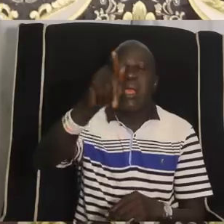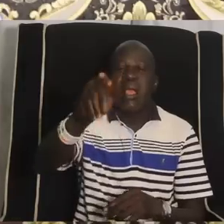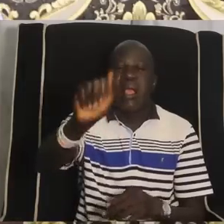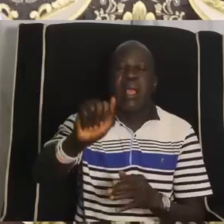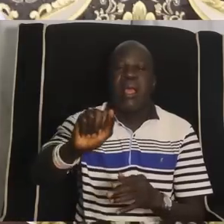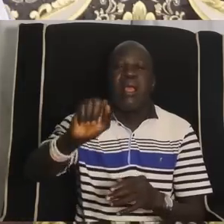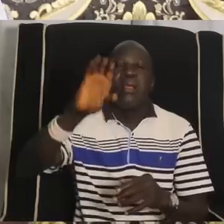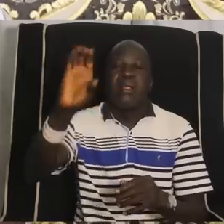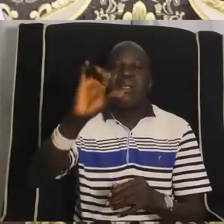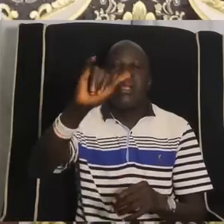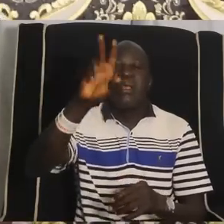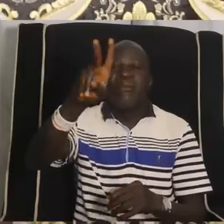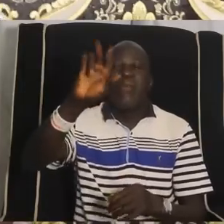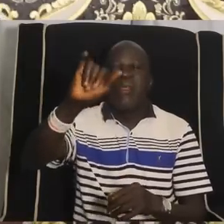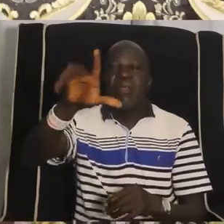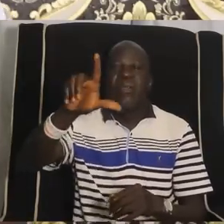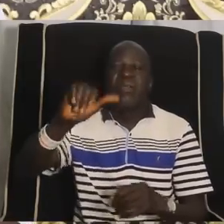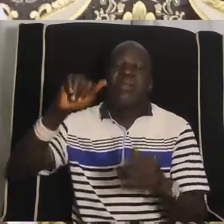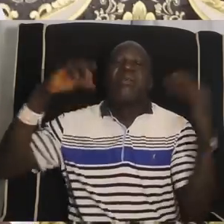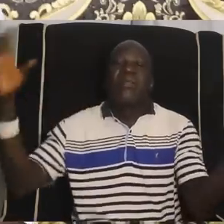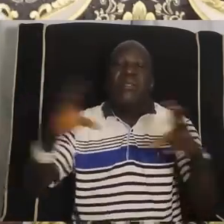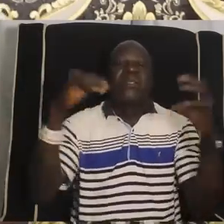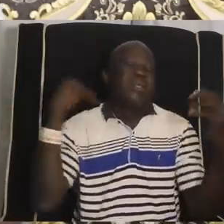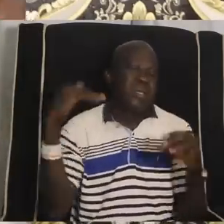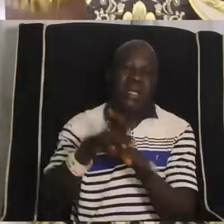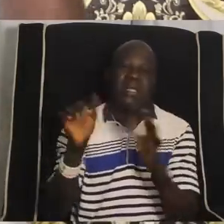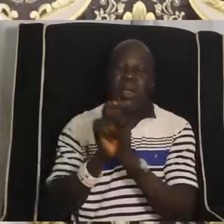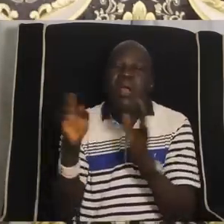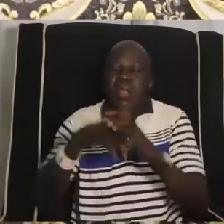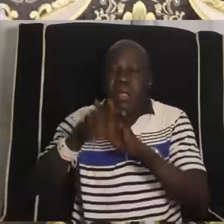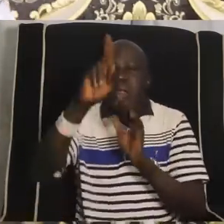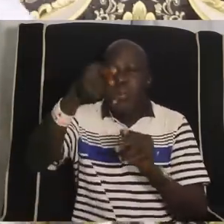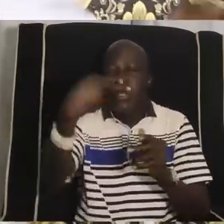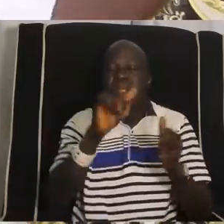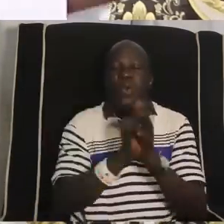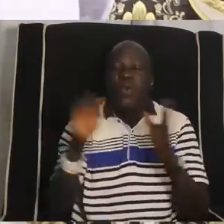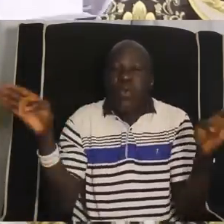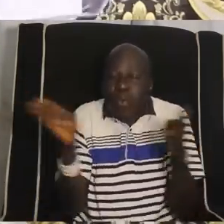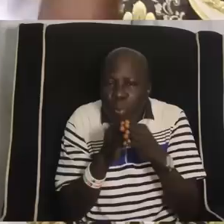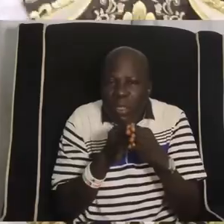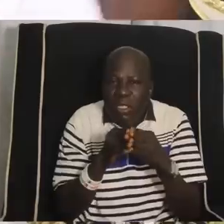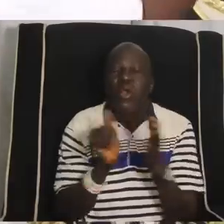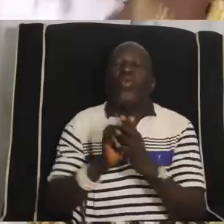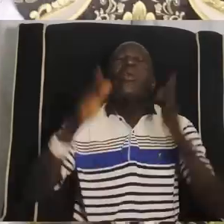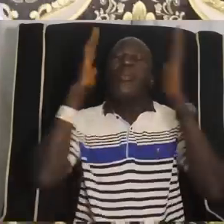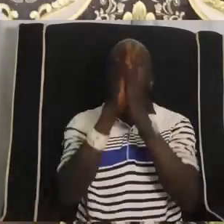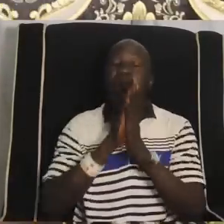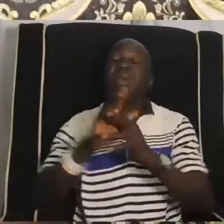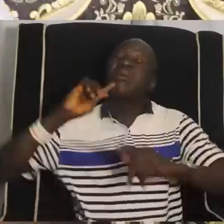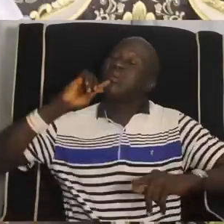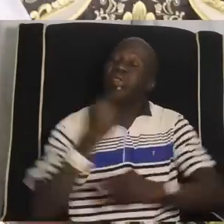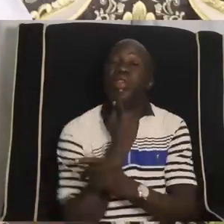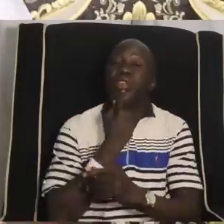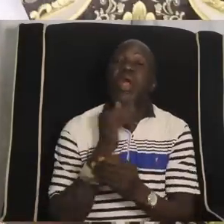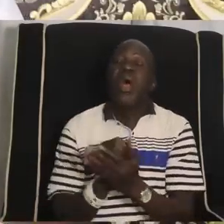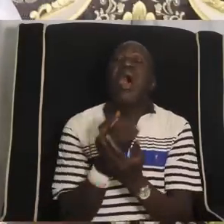By Eneka Fourth Market. Eneka Fourth Market. Ne poeta ko. Ibe lati ma apade. Amba den dia dua. Ma